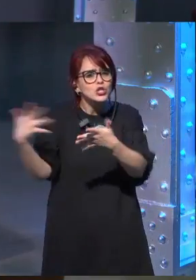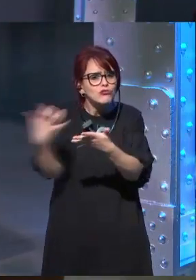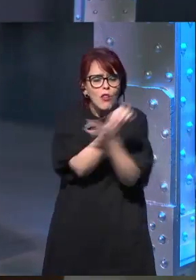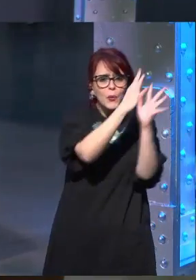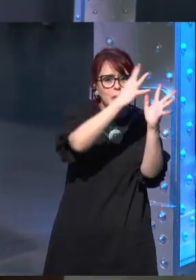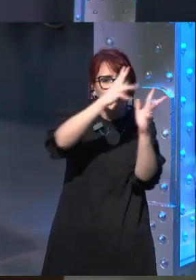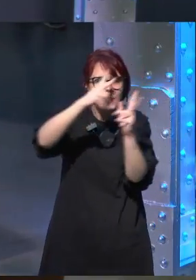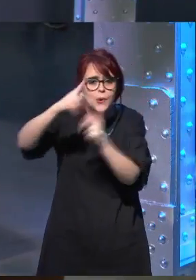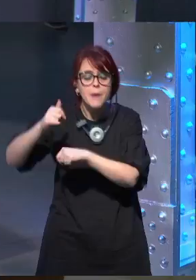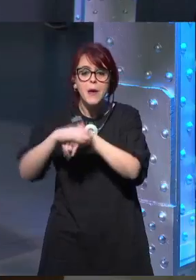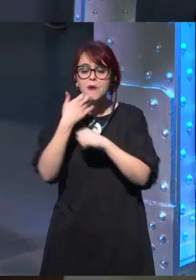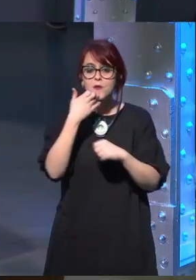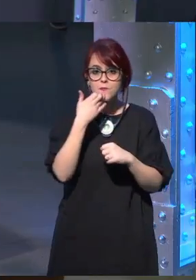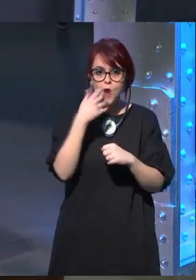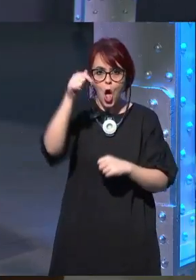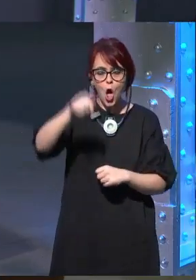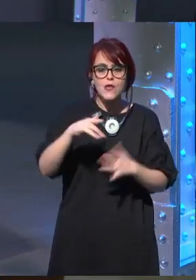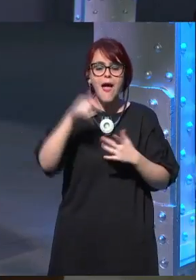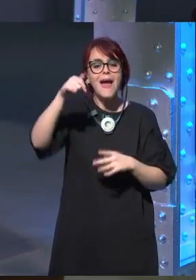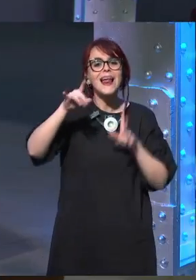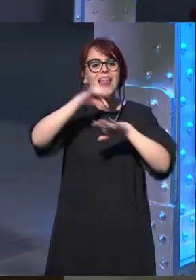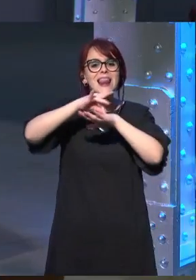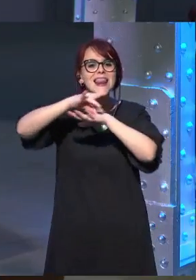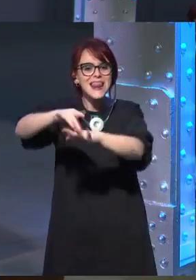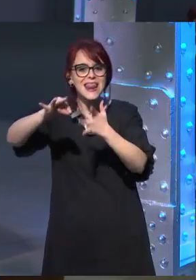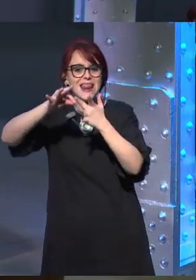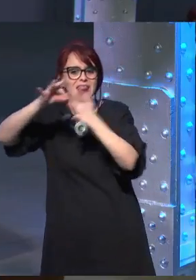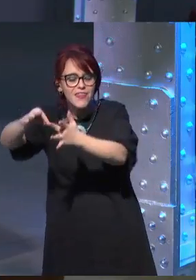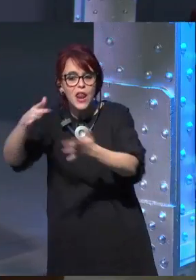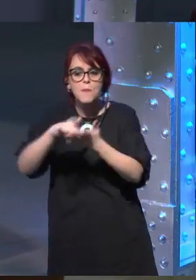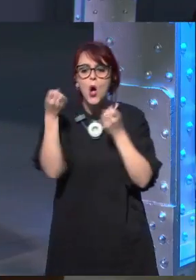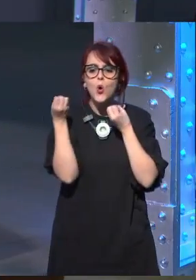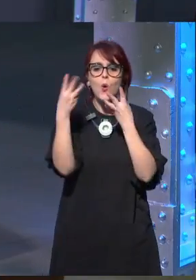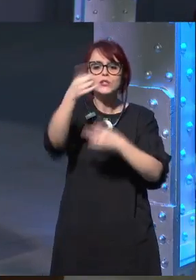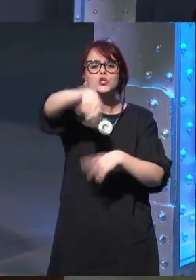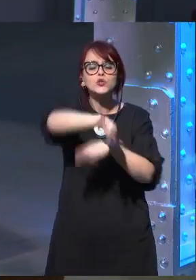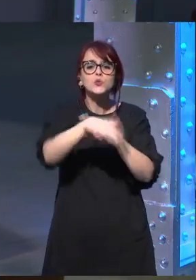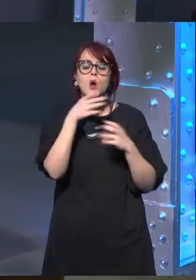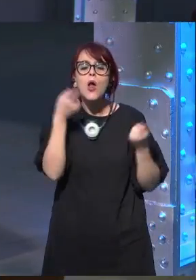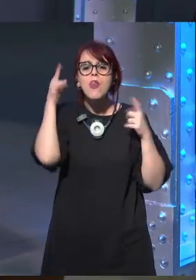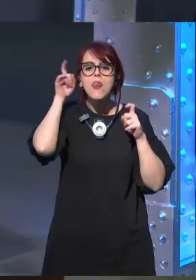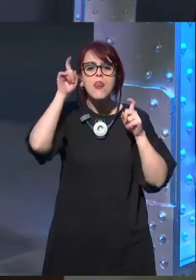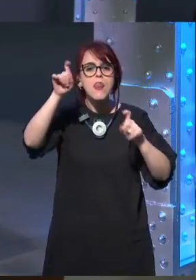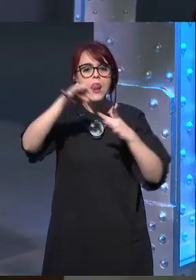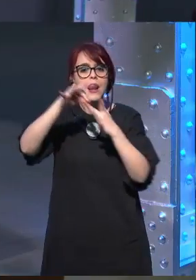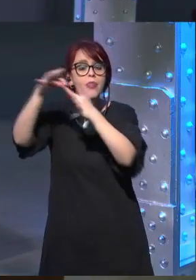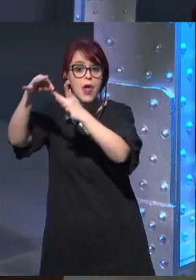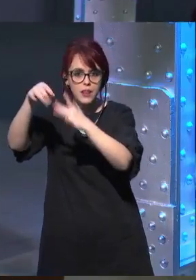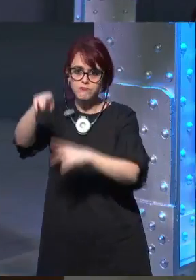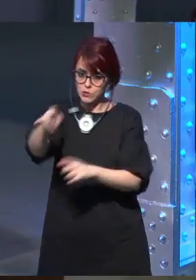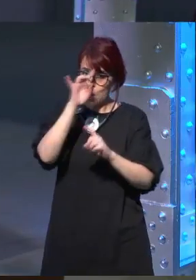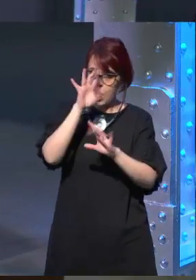Especially, how many people are in a mentor role right now or a leadership role with somebody younger than you right now? You are, obviously.